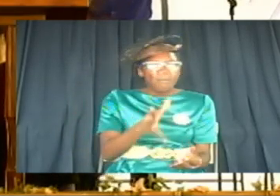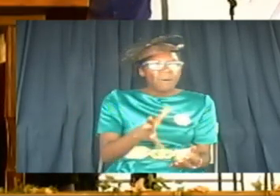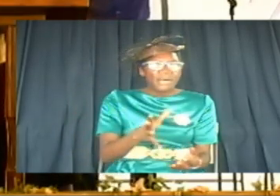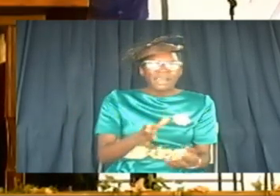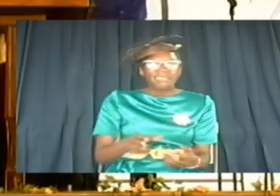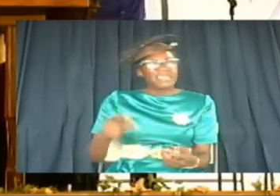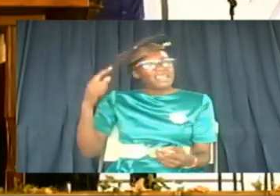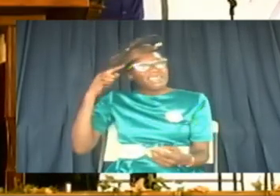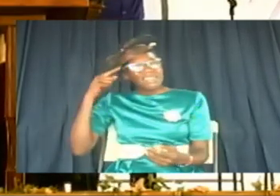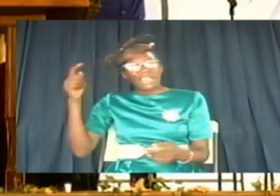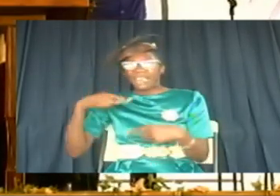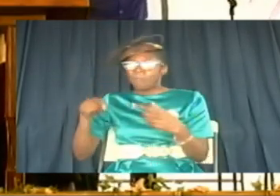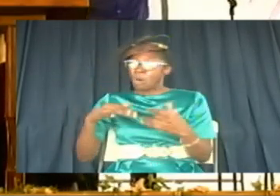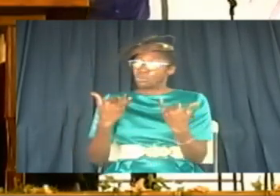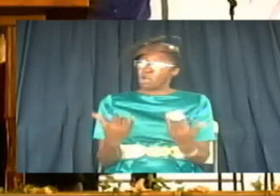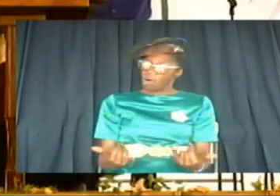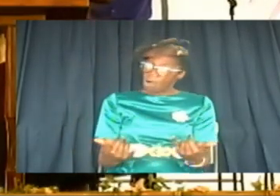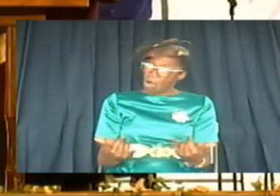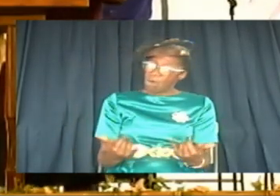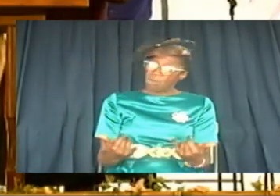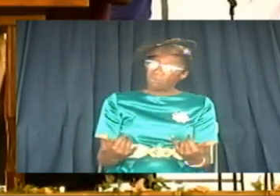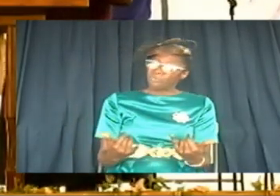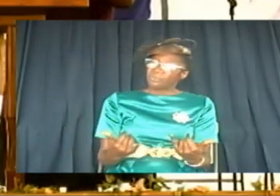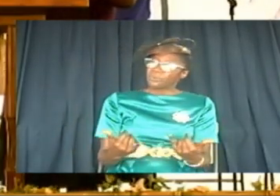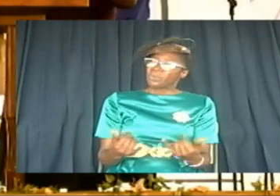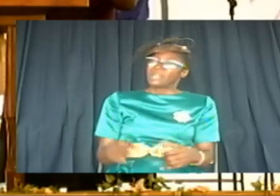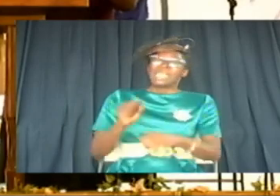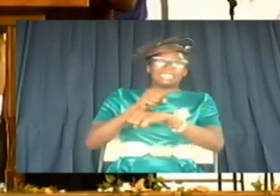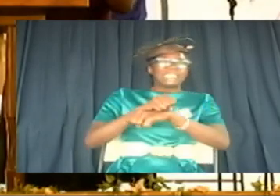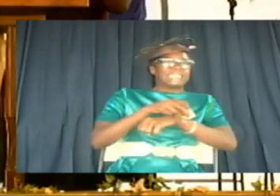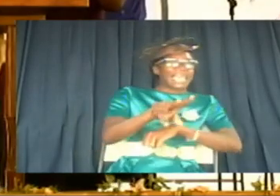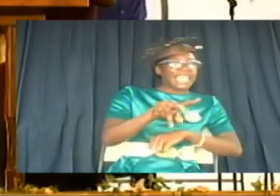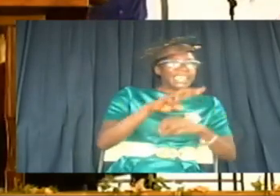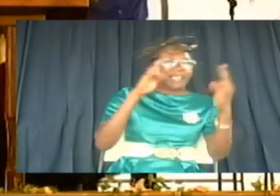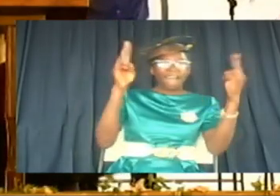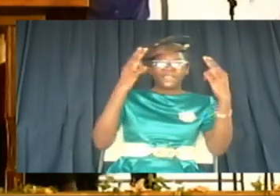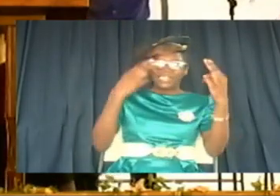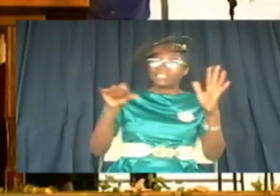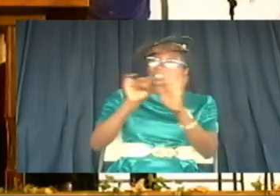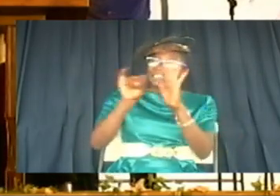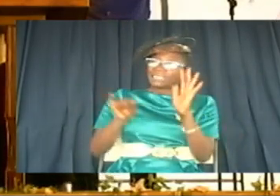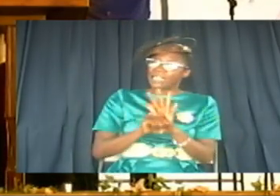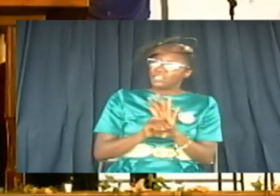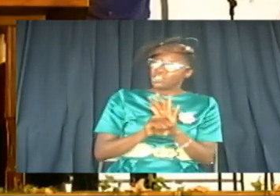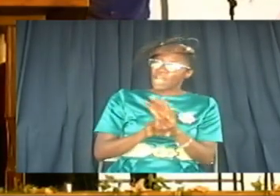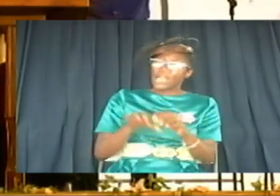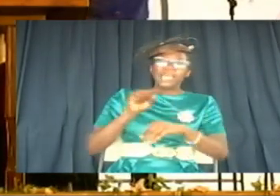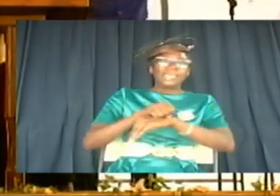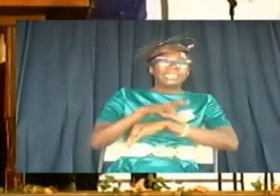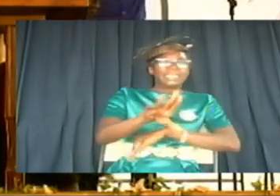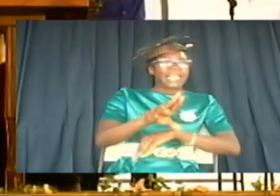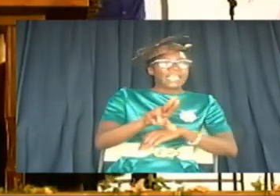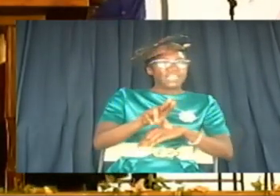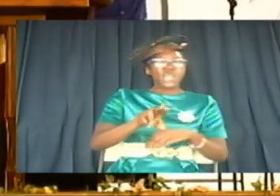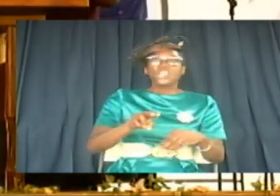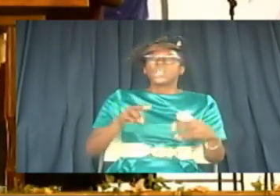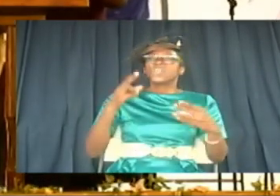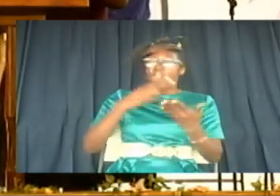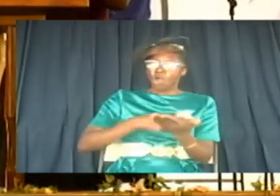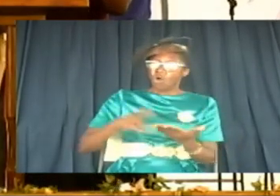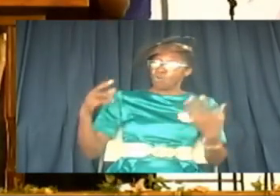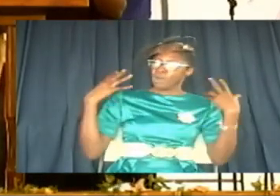Almighty God. Right now, Jesus, send a visitation. Almighty God, send your holy angels